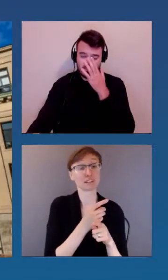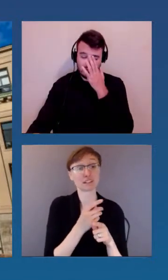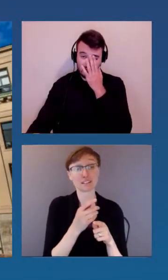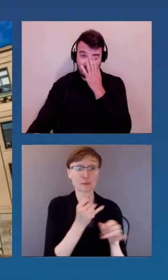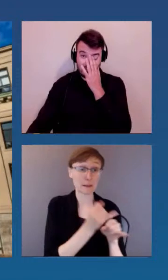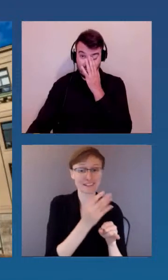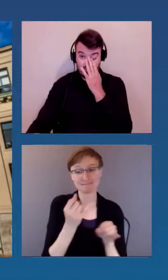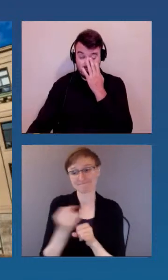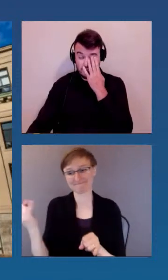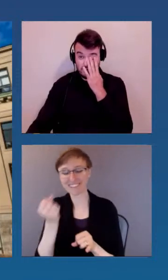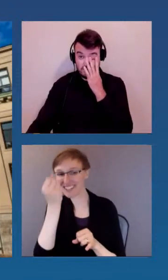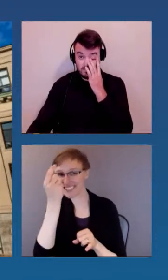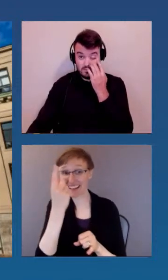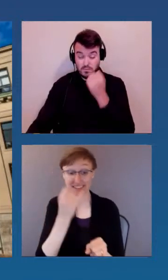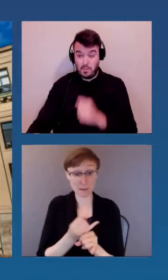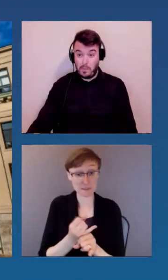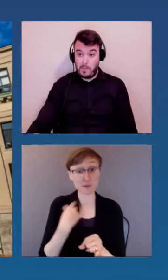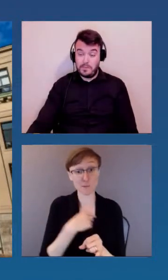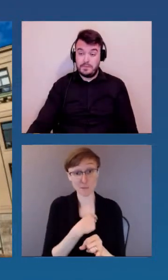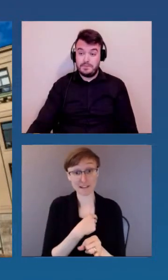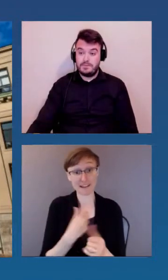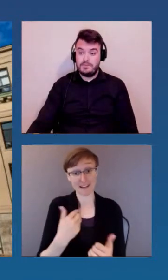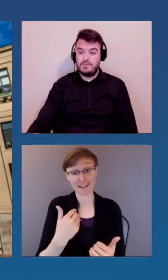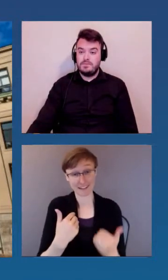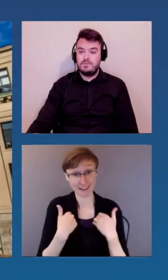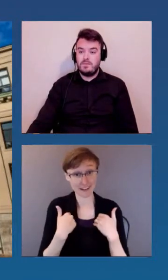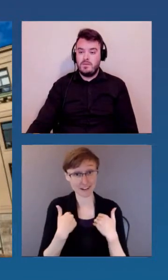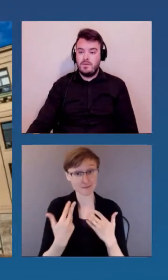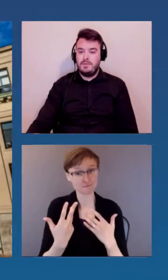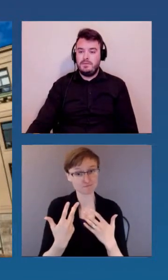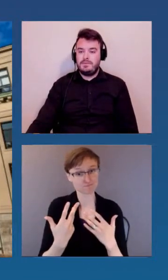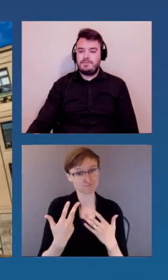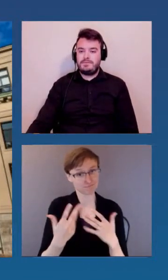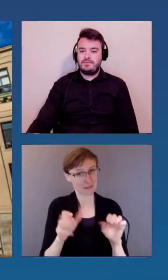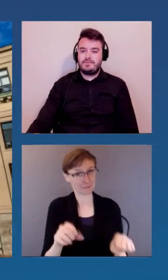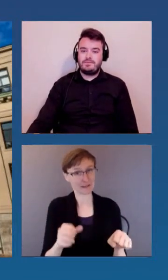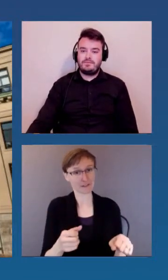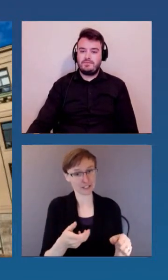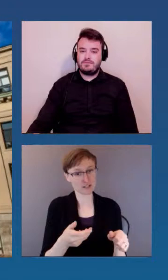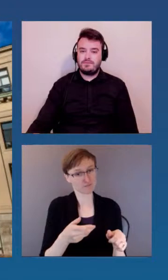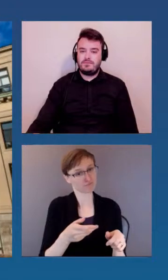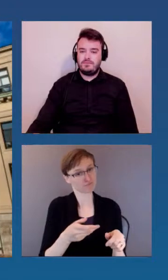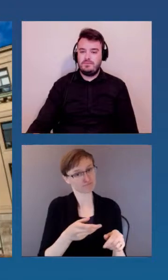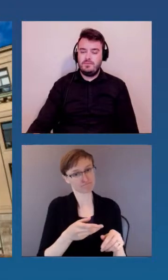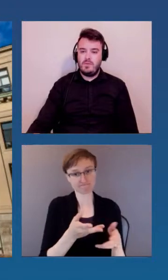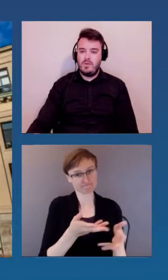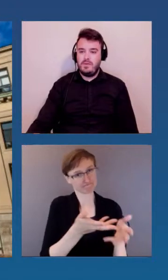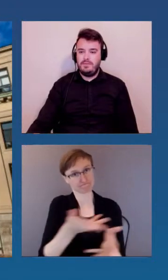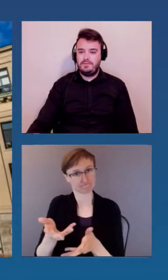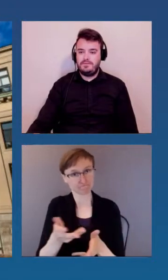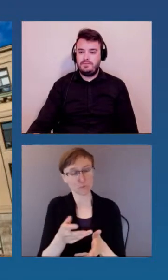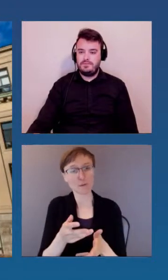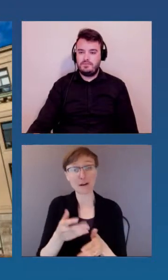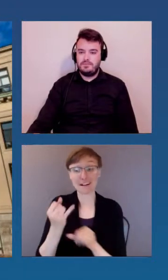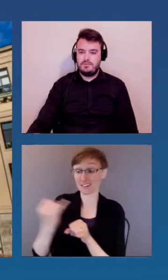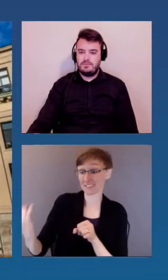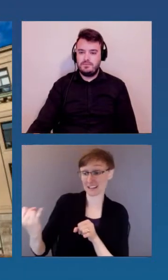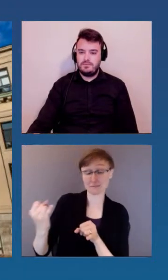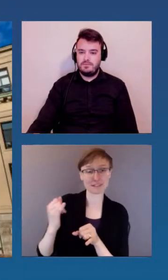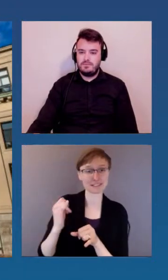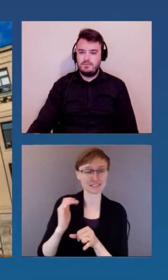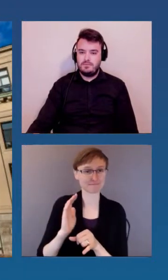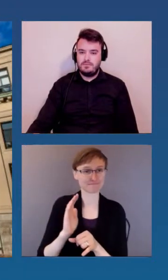will students face any kind of university sanctions or university response if they are flagged as failing to abide